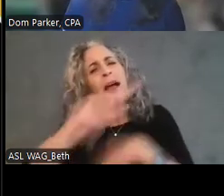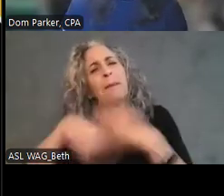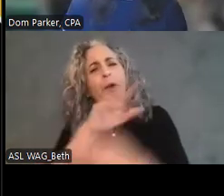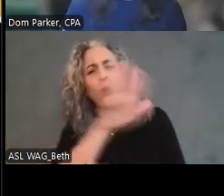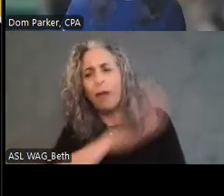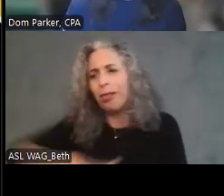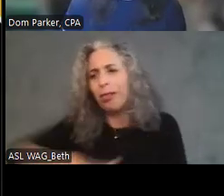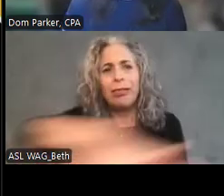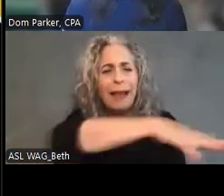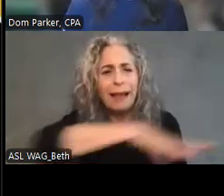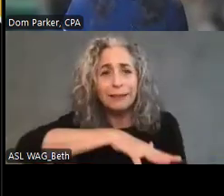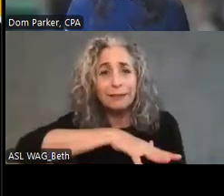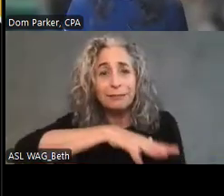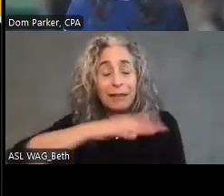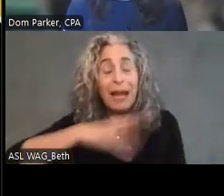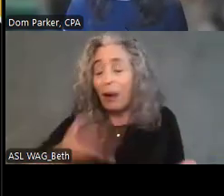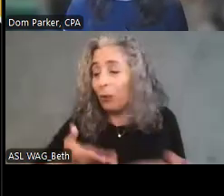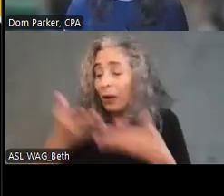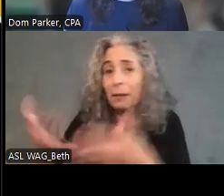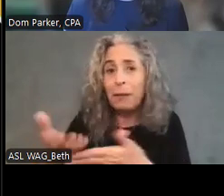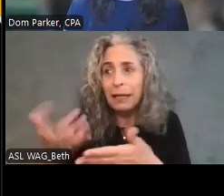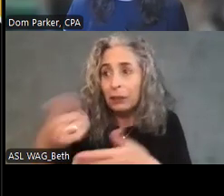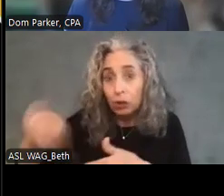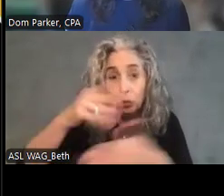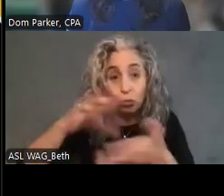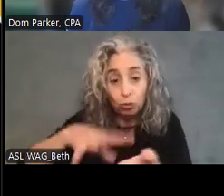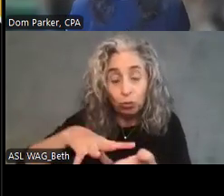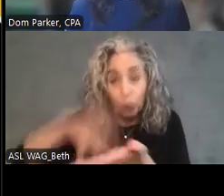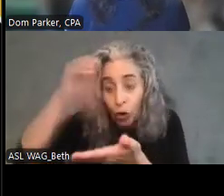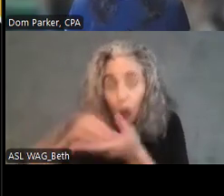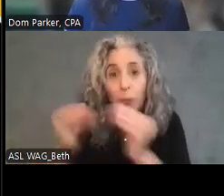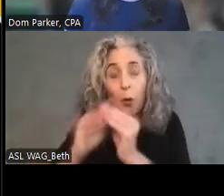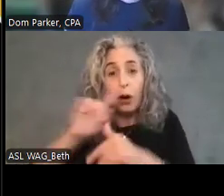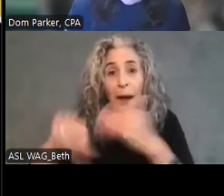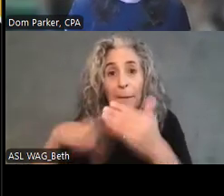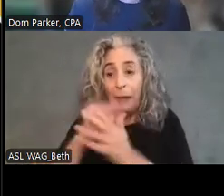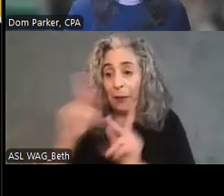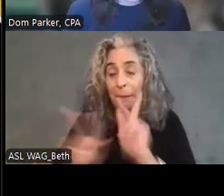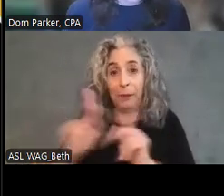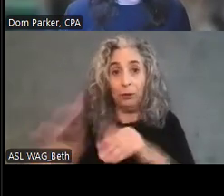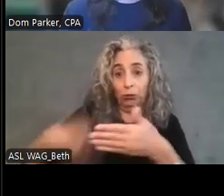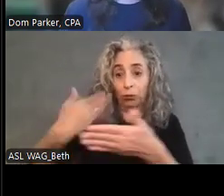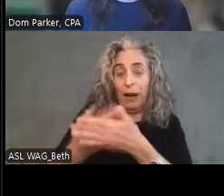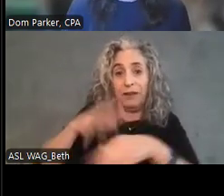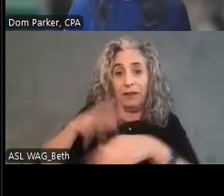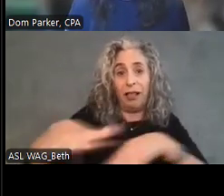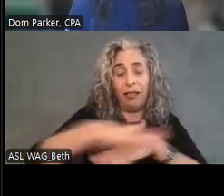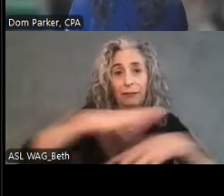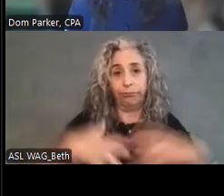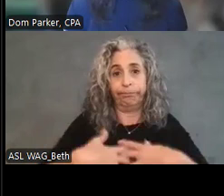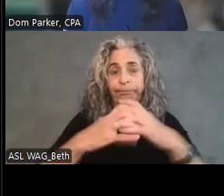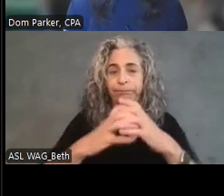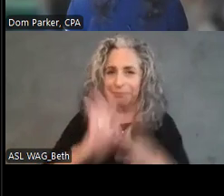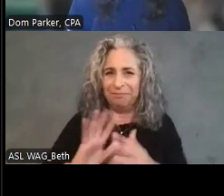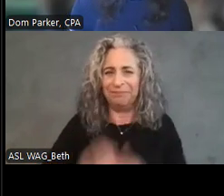would absolutely recommend learning a little bit more about the people whose land you're on as well. So hello,